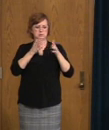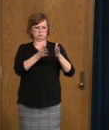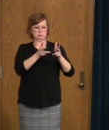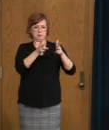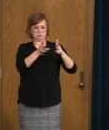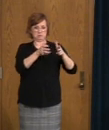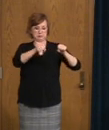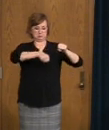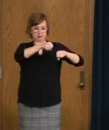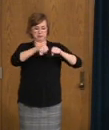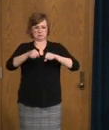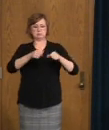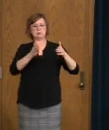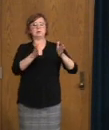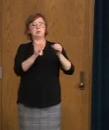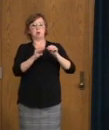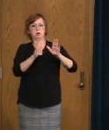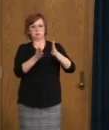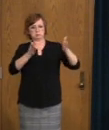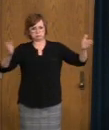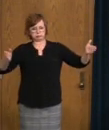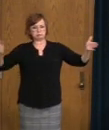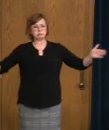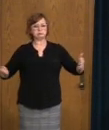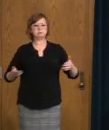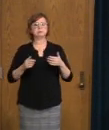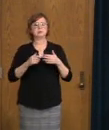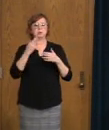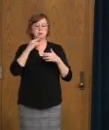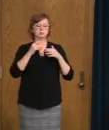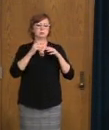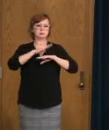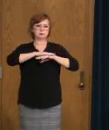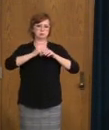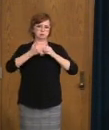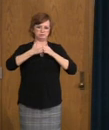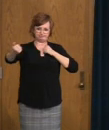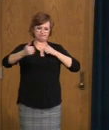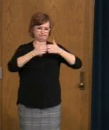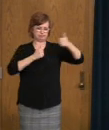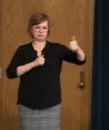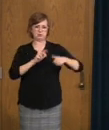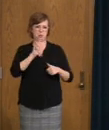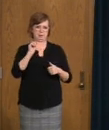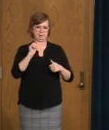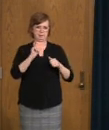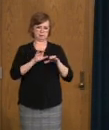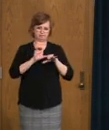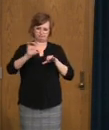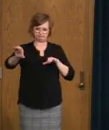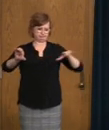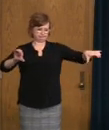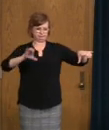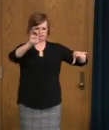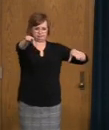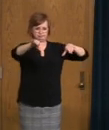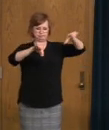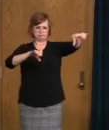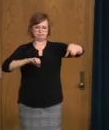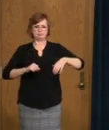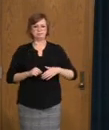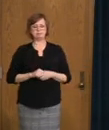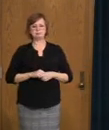meters apart. All of that is having incremental impacts. We are not seeing the same rate of outbreaks in those settings. And